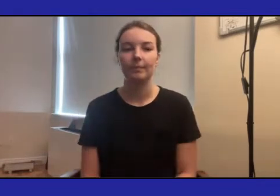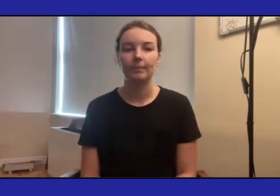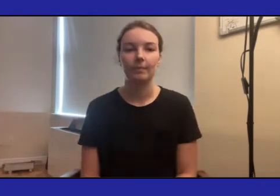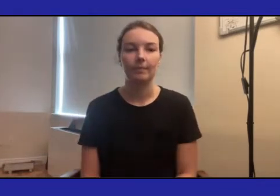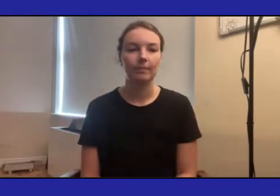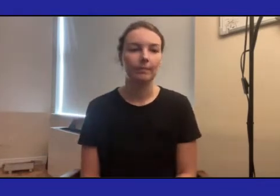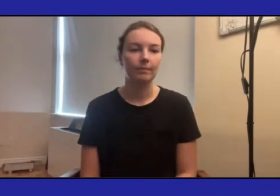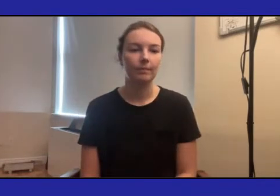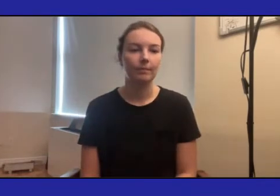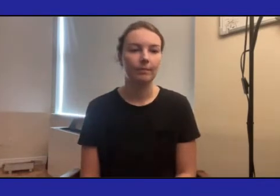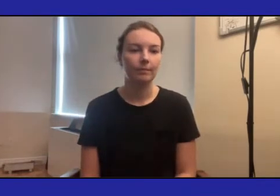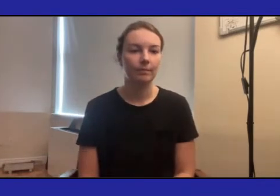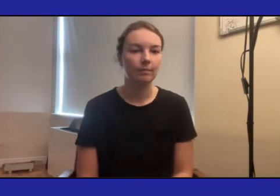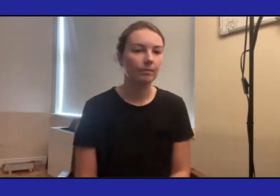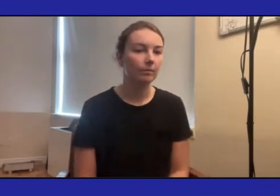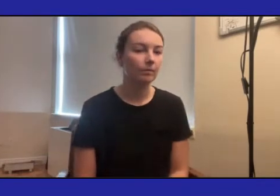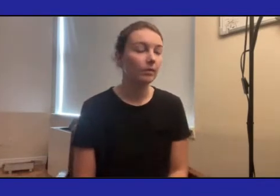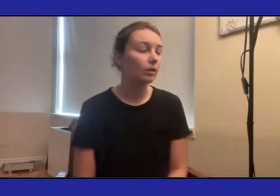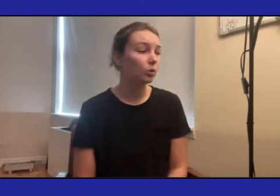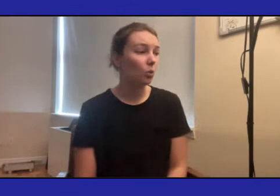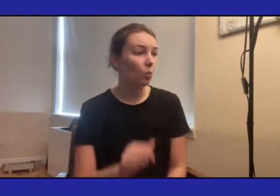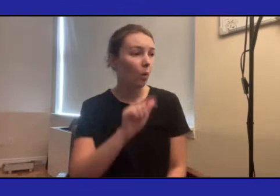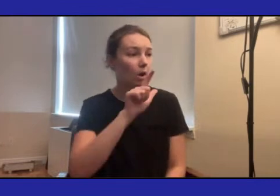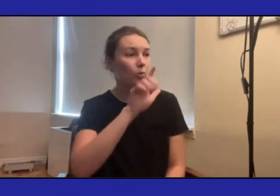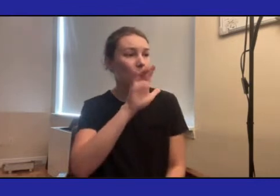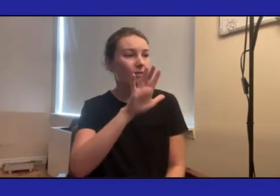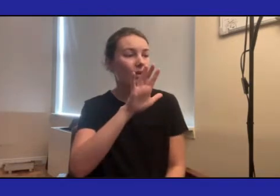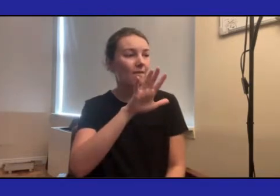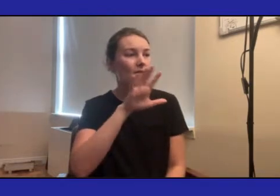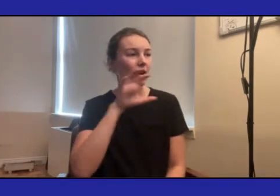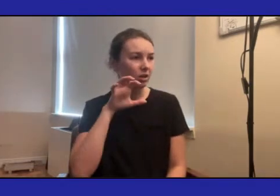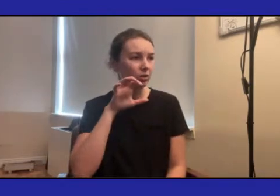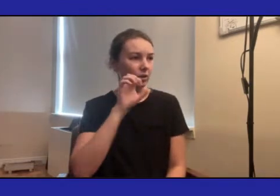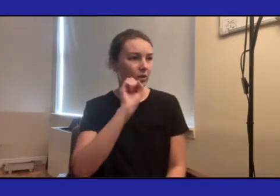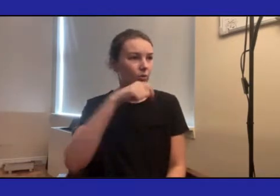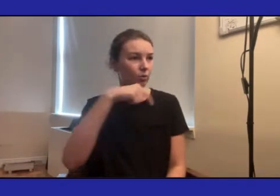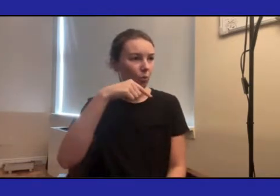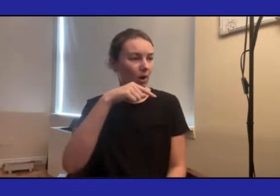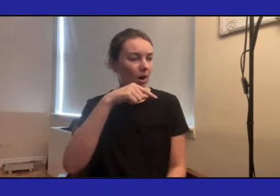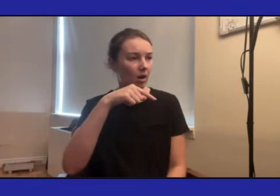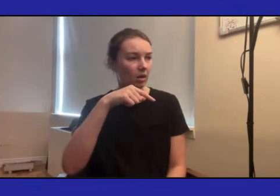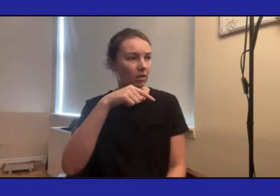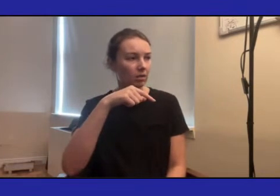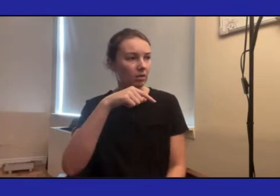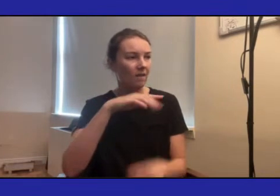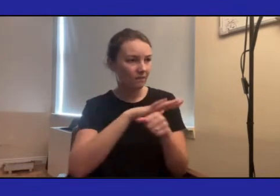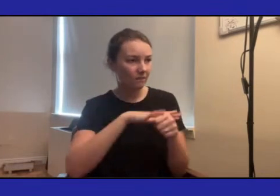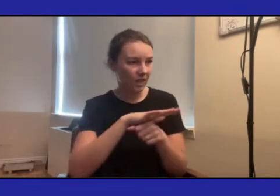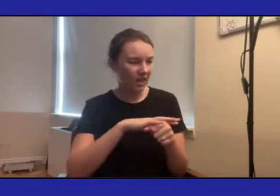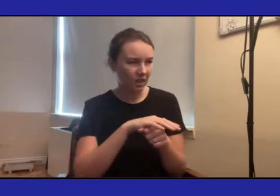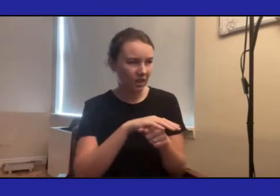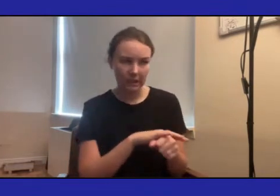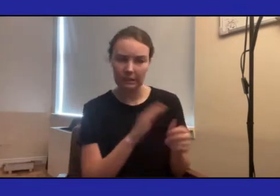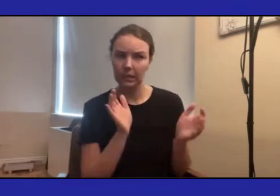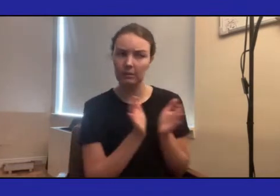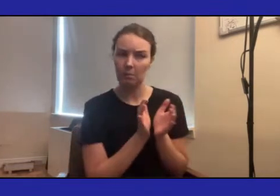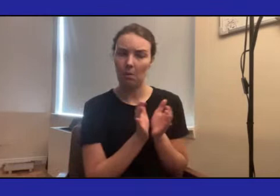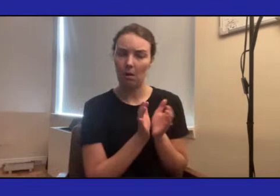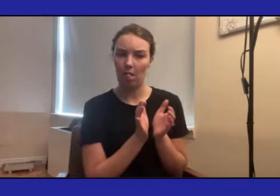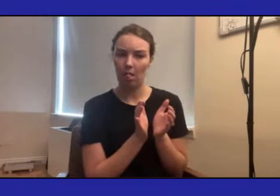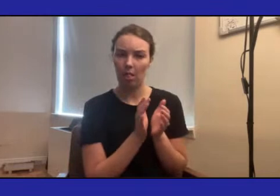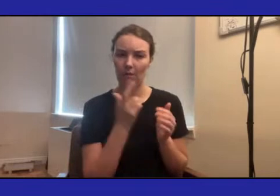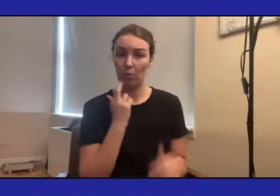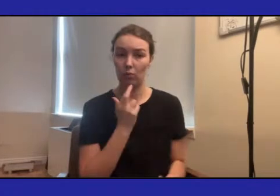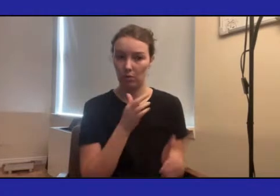it's 2,500 square feet for a restaurant. That seems small. 2,500 square feet.